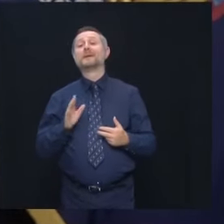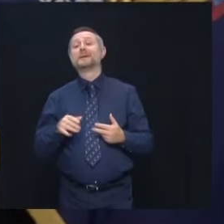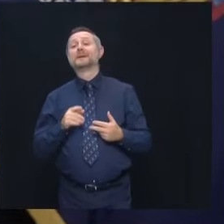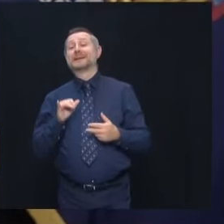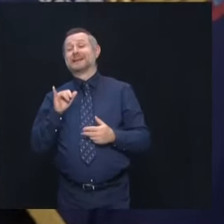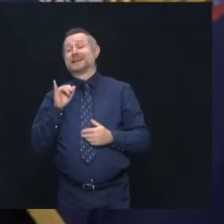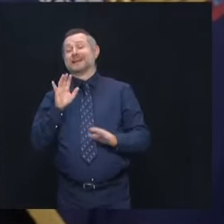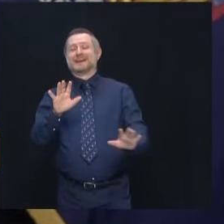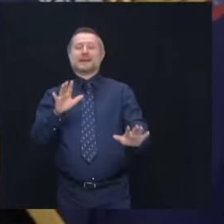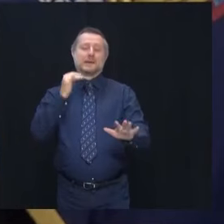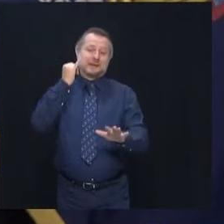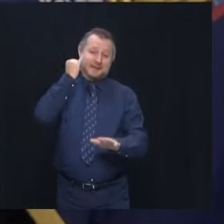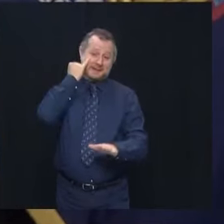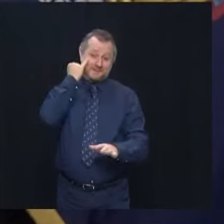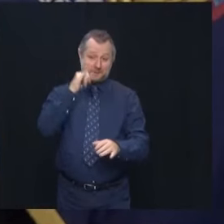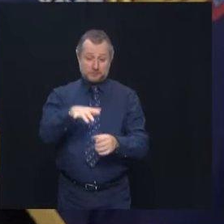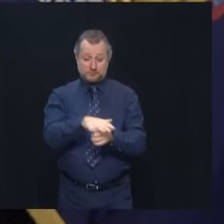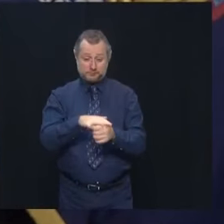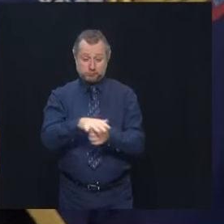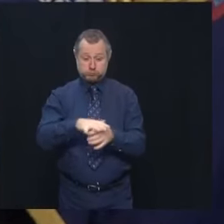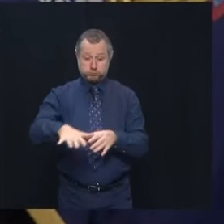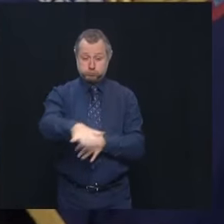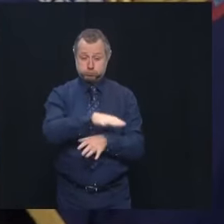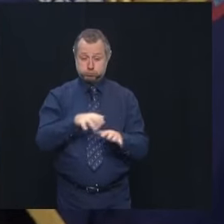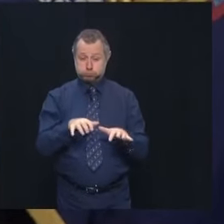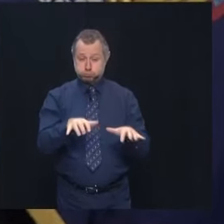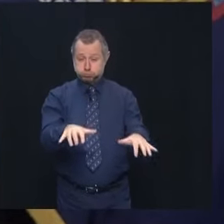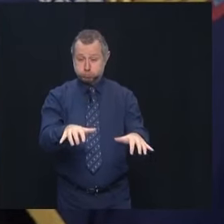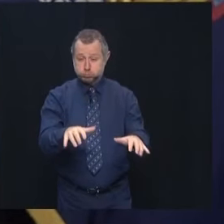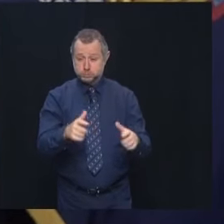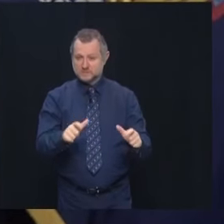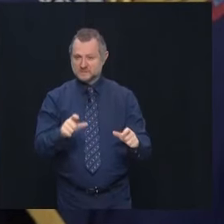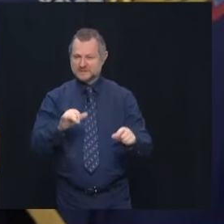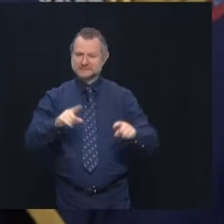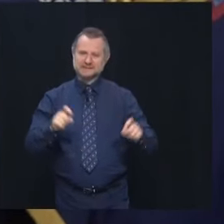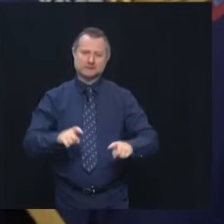a hotspot zip code, test that school.